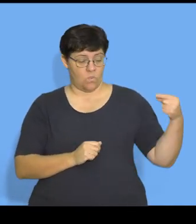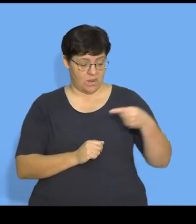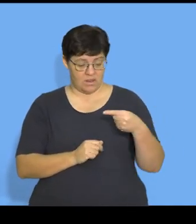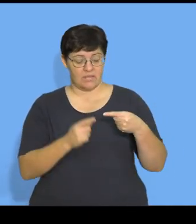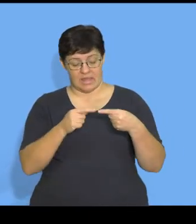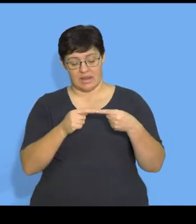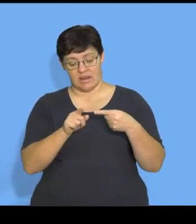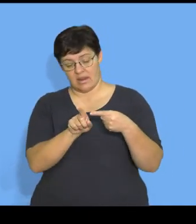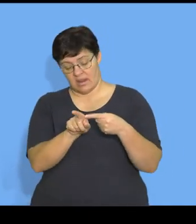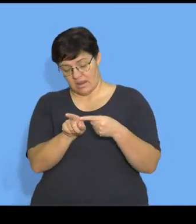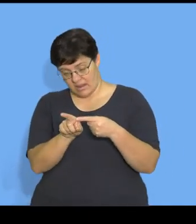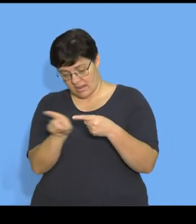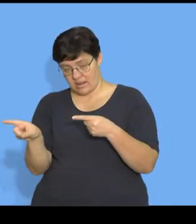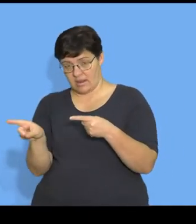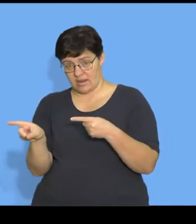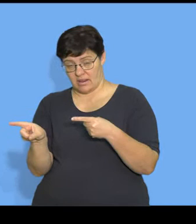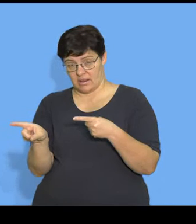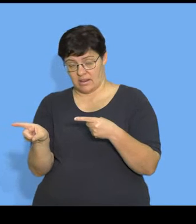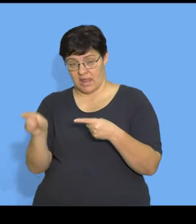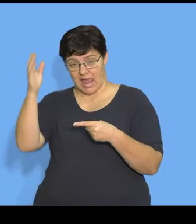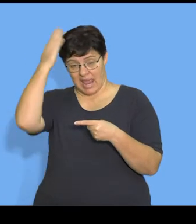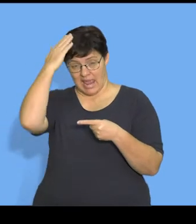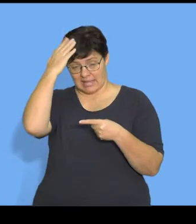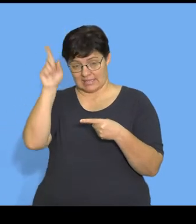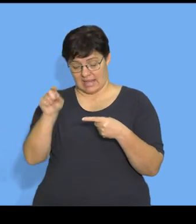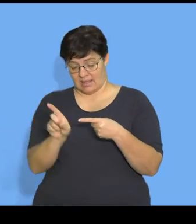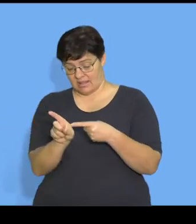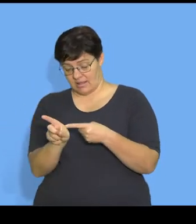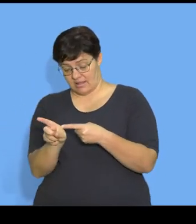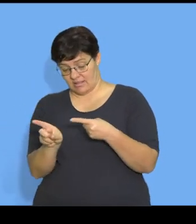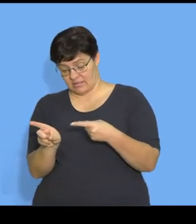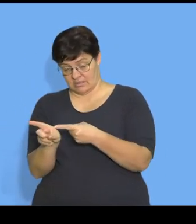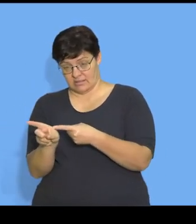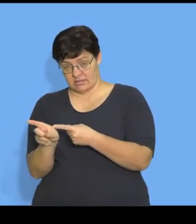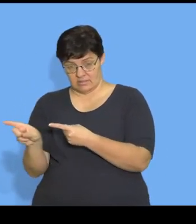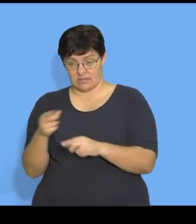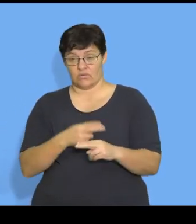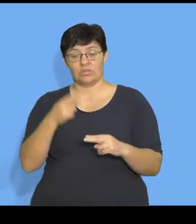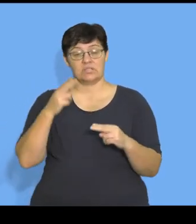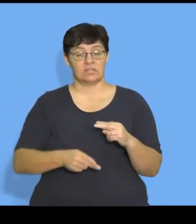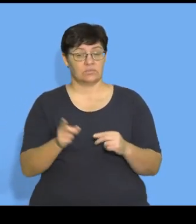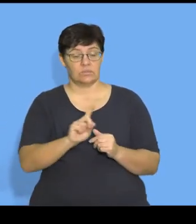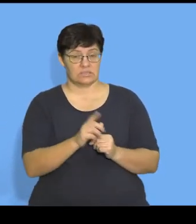other, head to tail. My resultant is